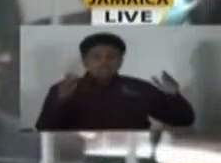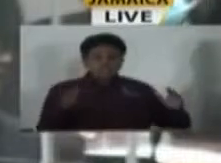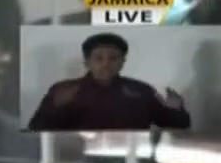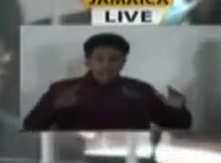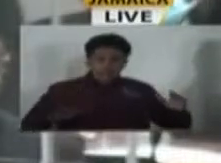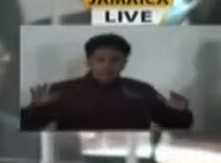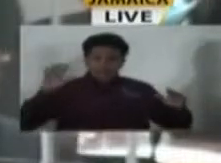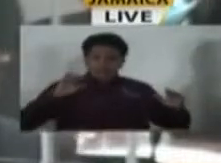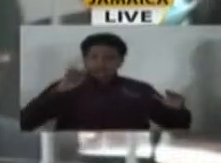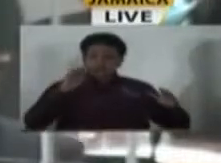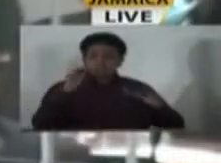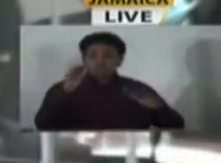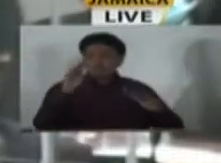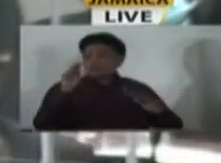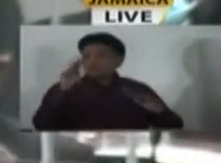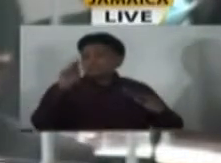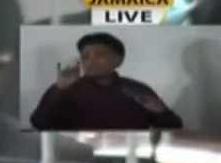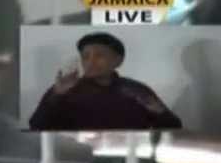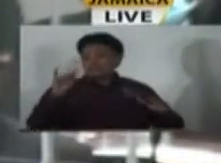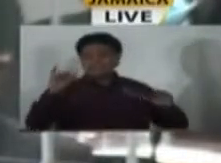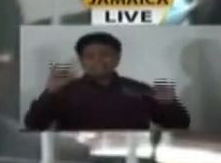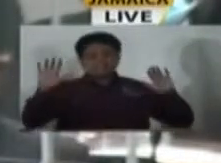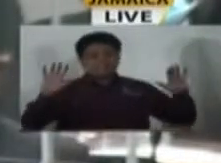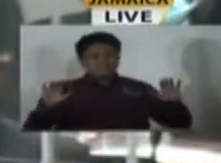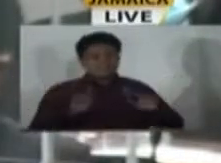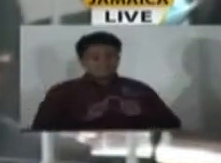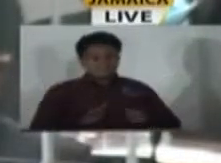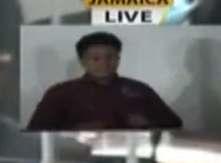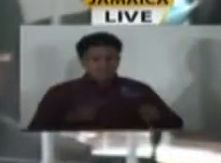the municipalities